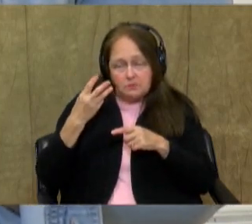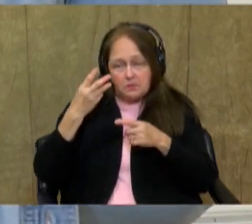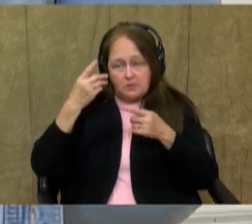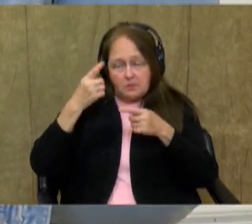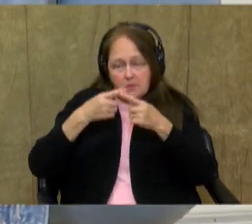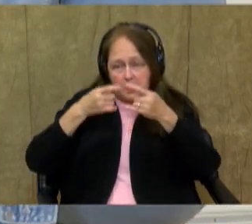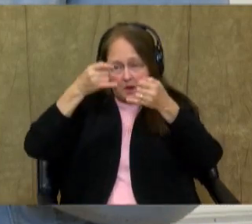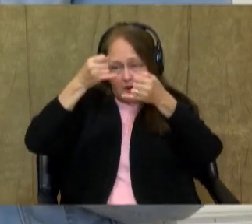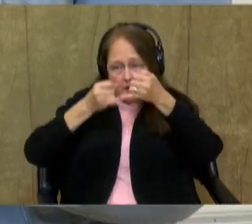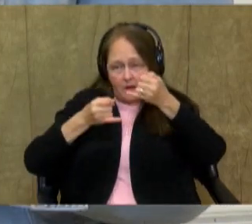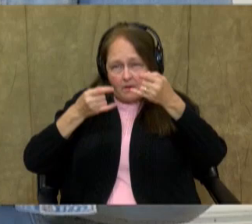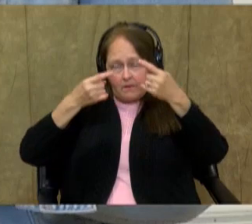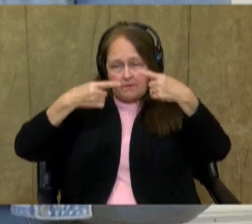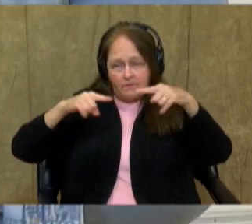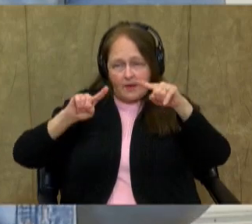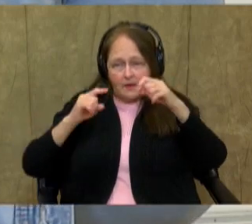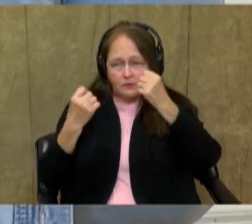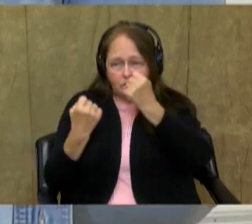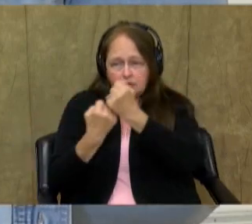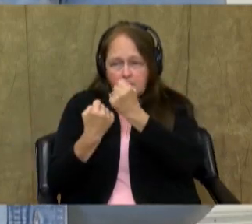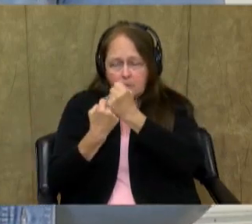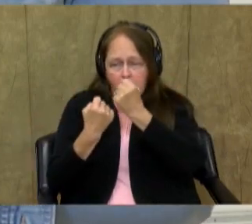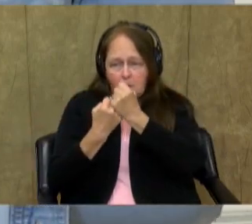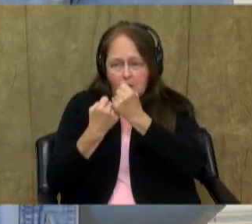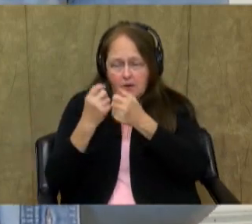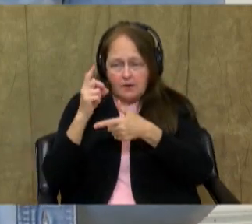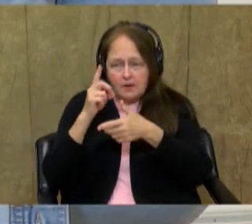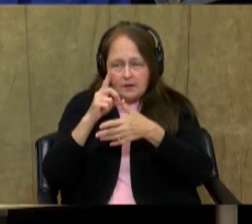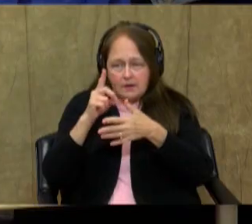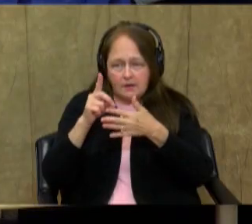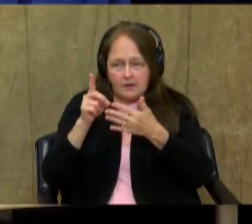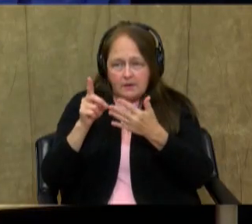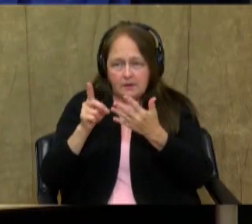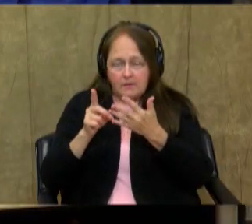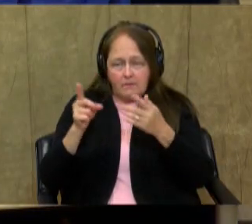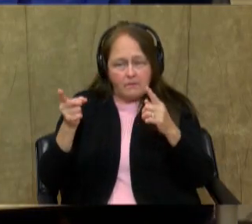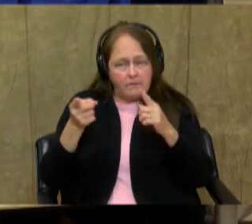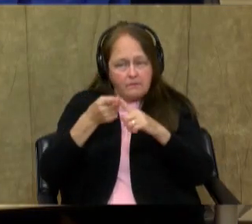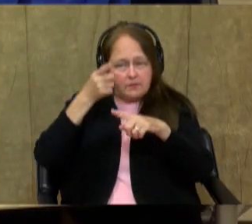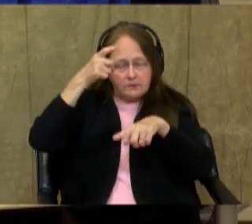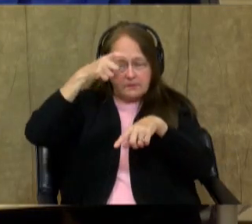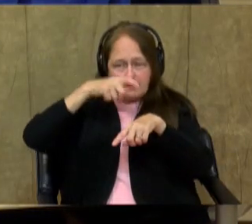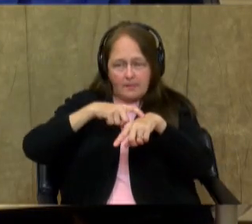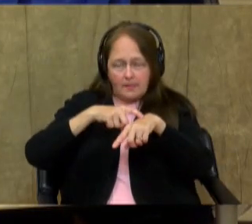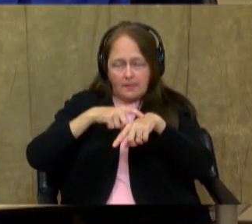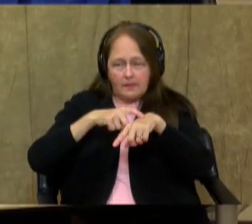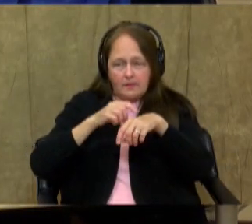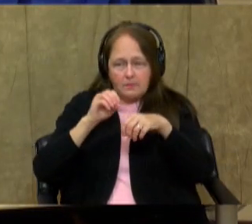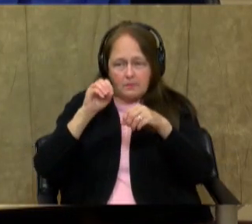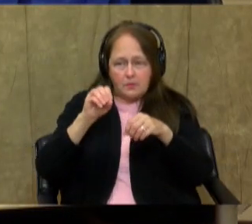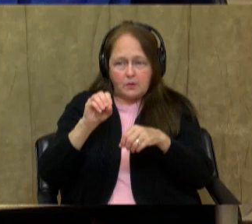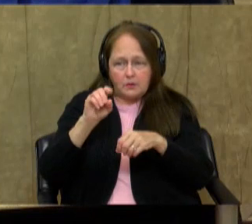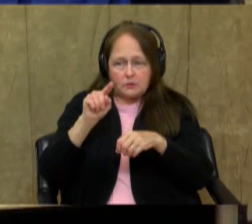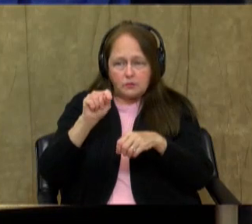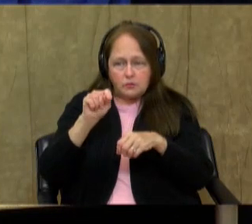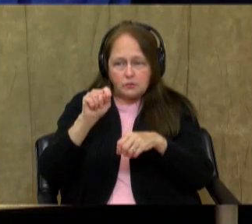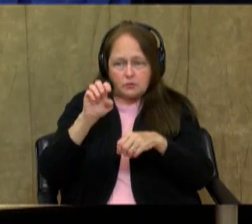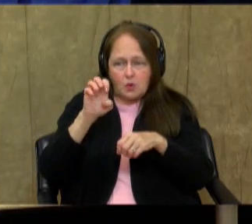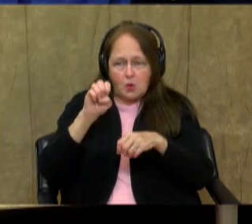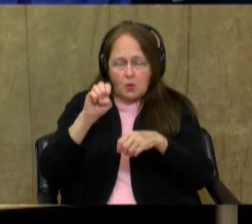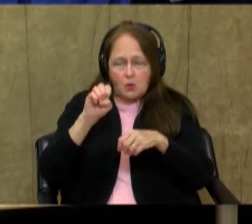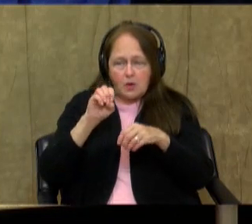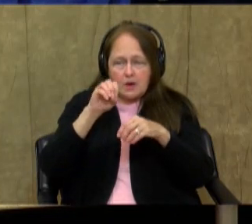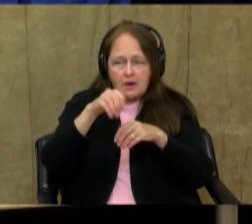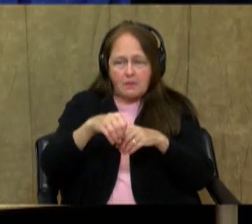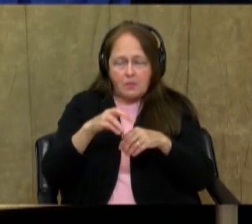Last but not least, our final supporting detail. This is the first time he's put his toes in that water since last